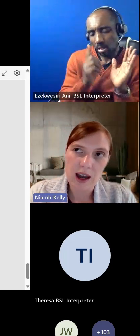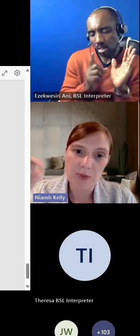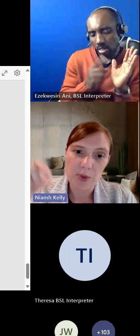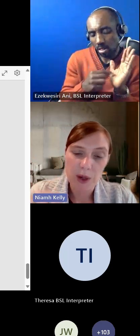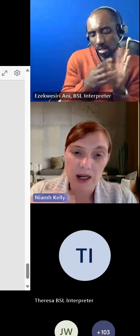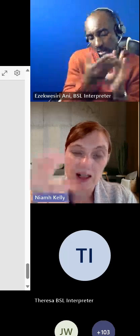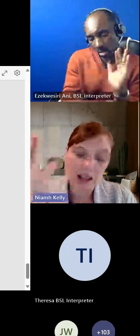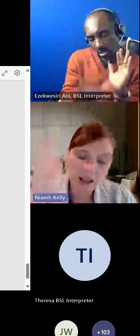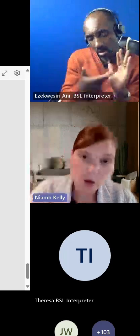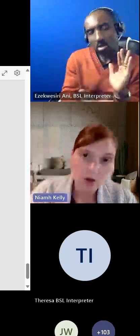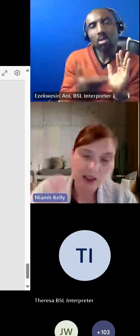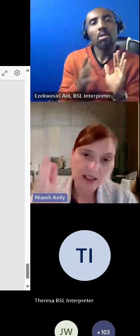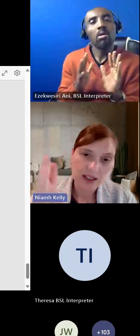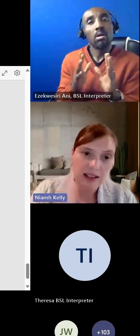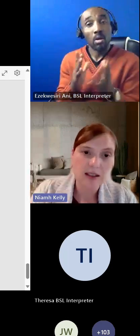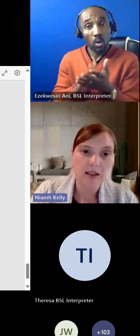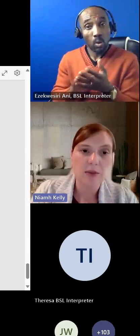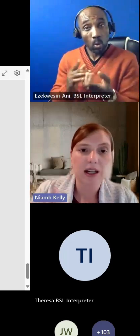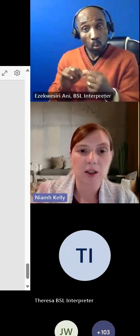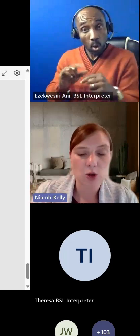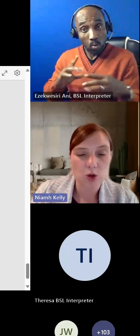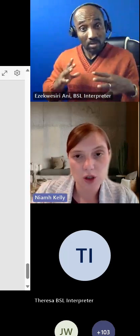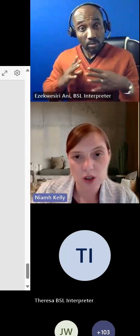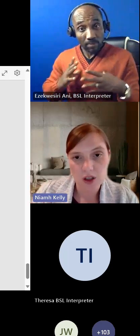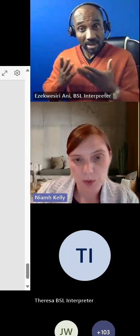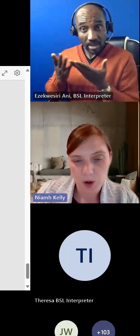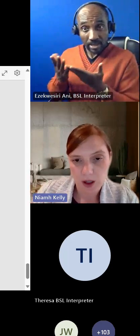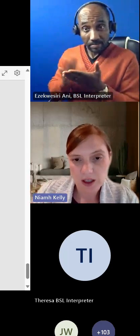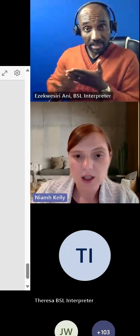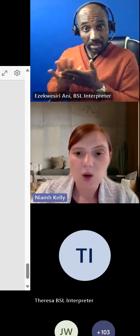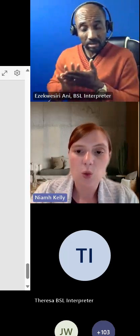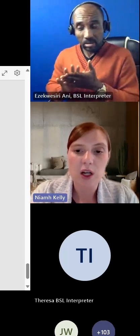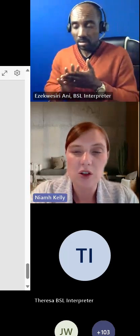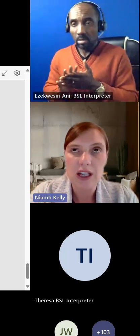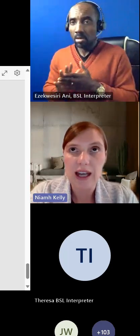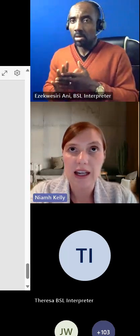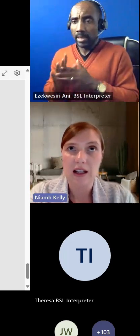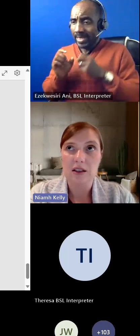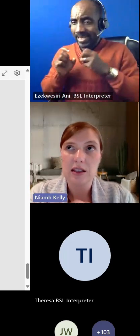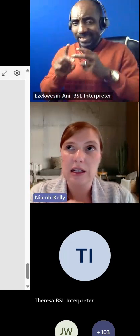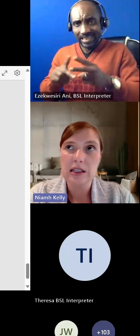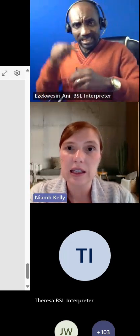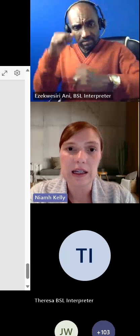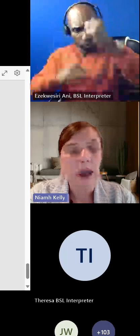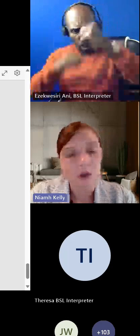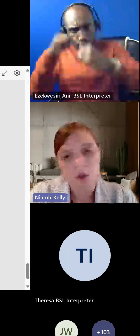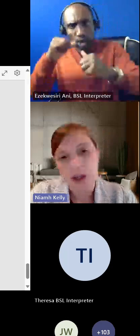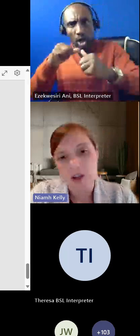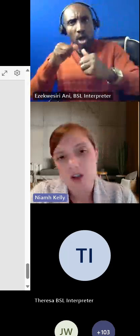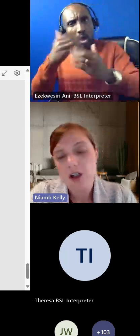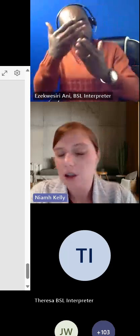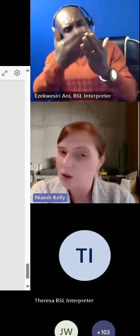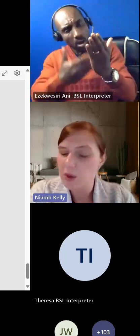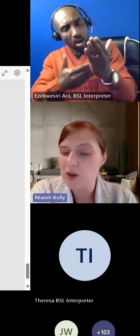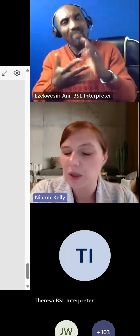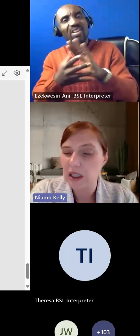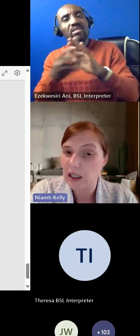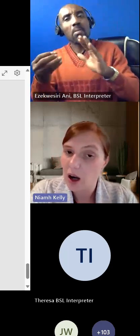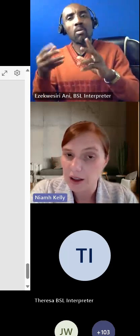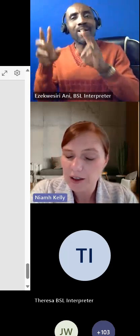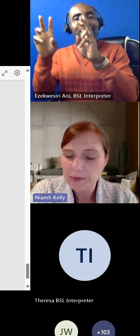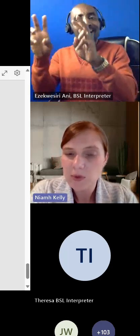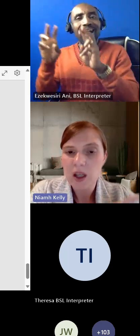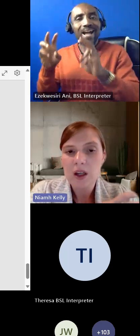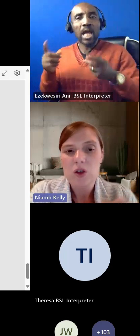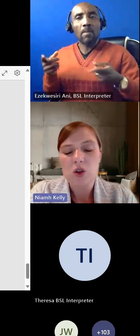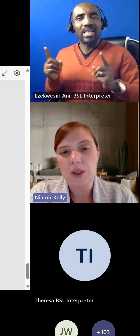we have prepared then is that systematic, structured support where you get, let's say, an account manager, could be somebody